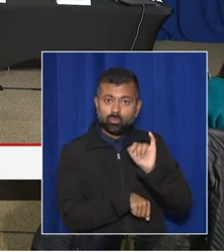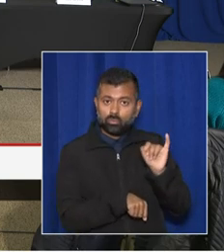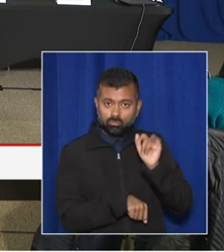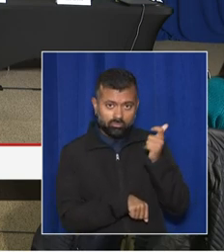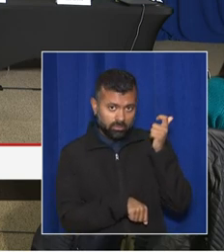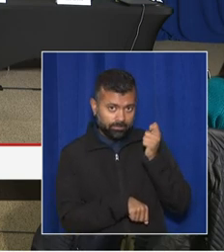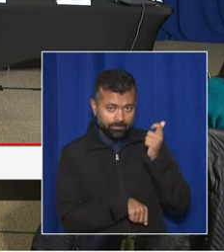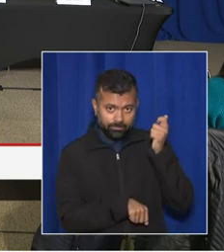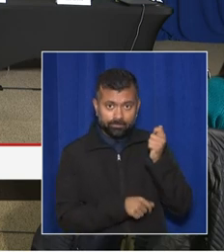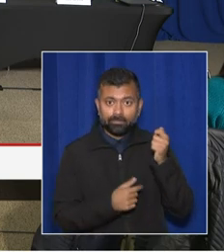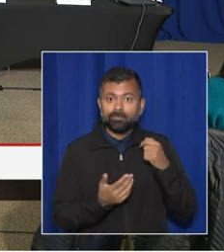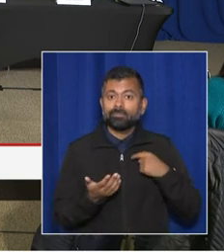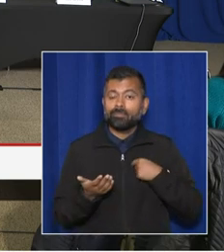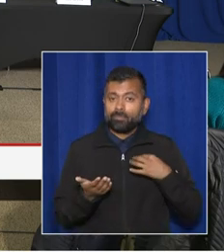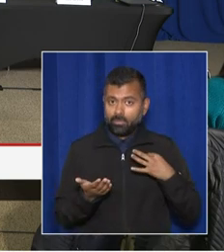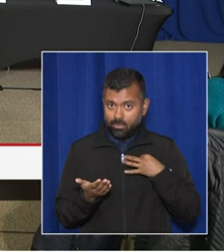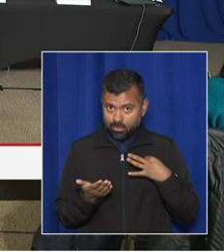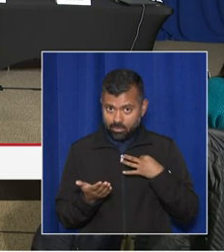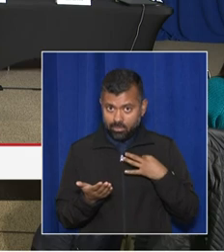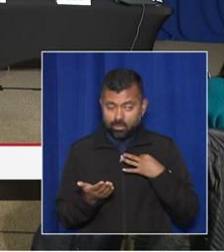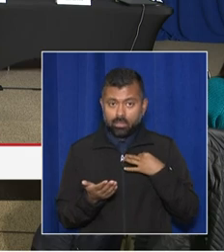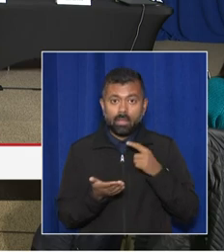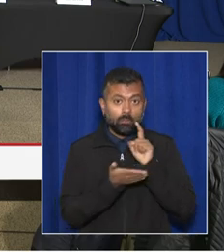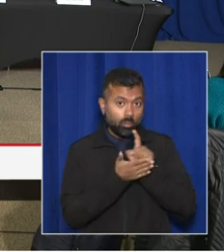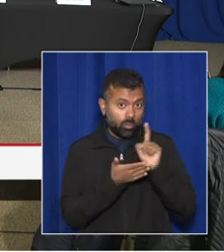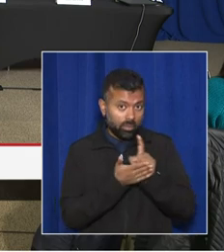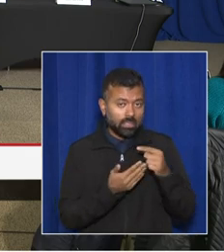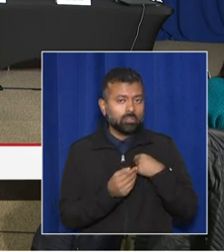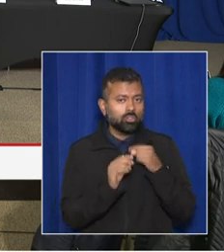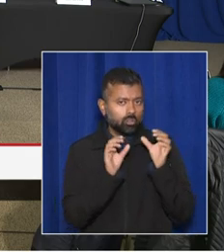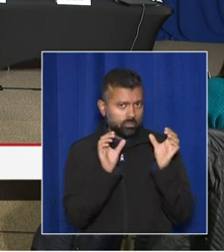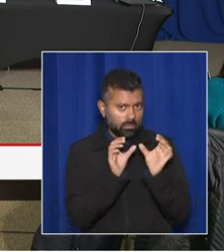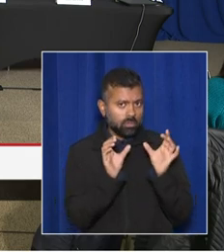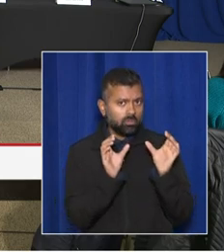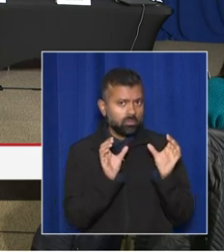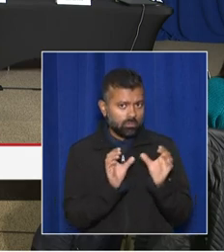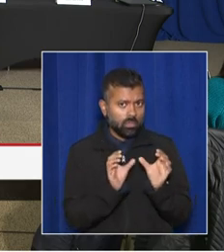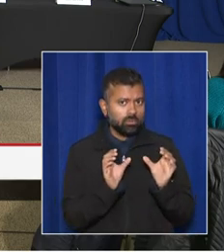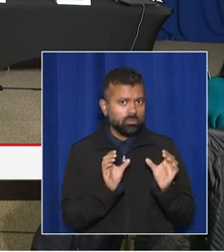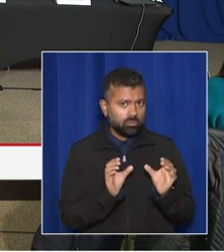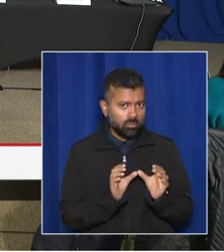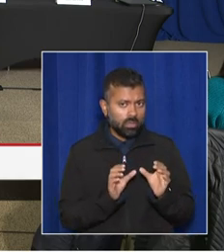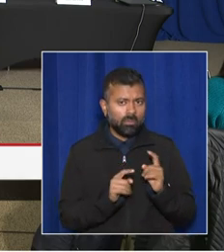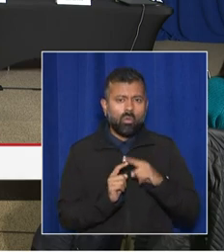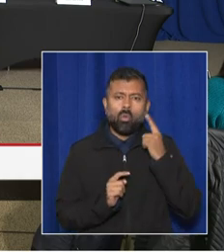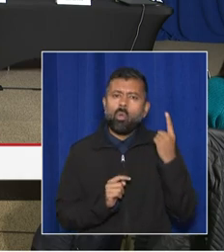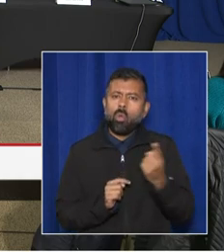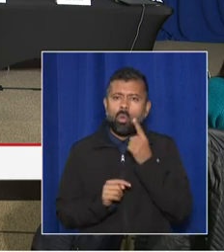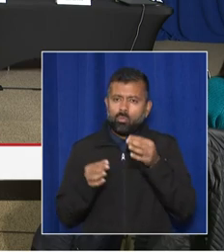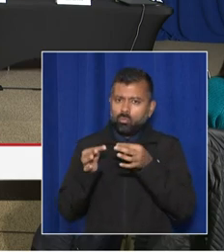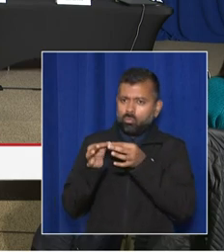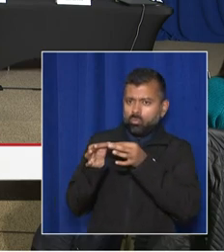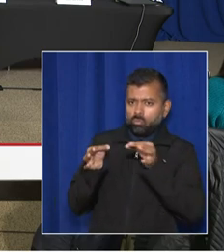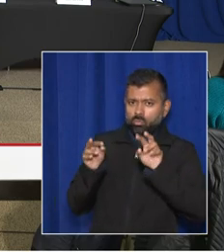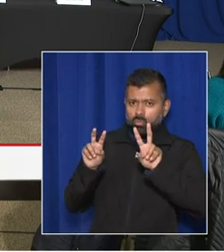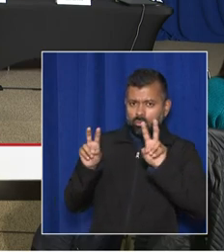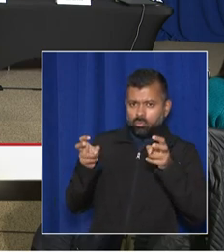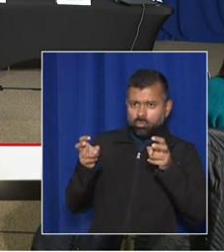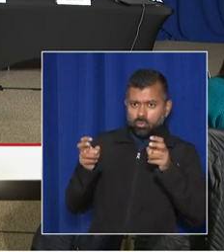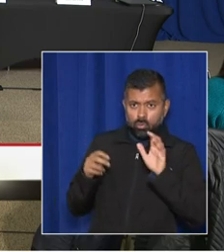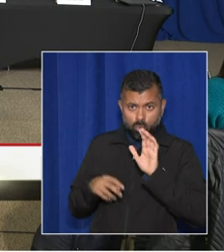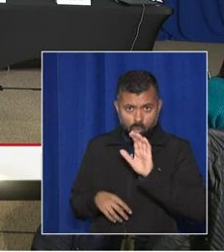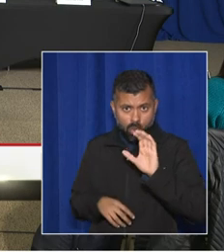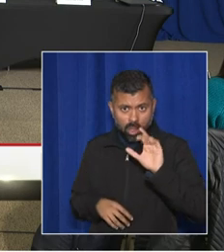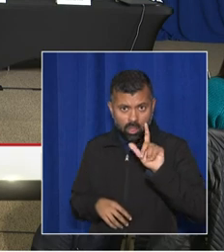certifications, and it always says the claim is under review. Is there a standard 21-day requirement on the